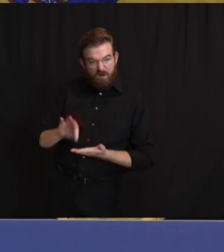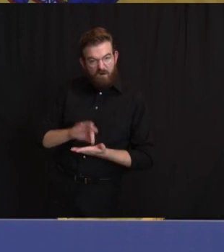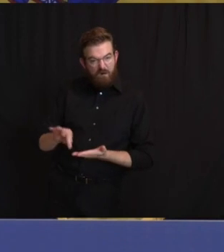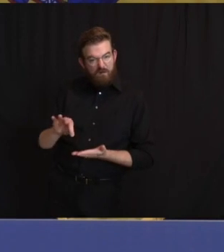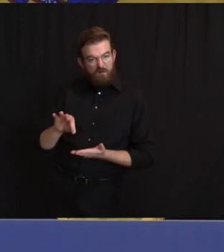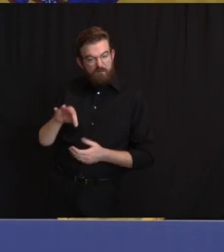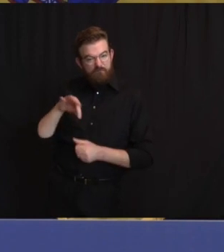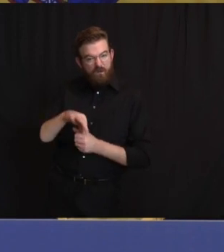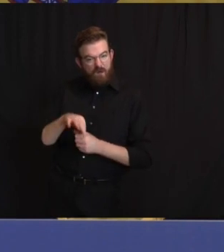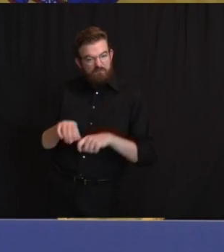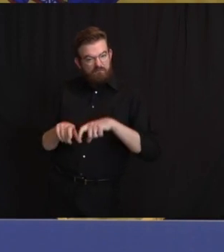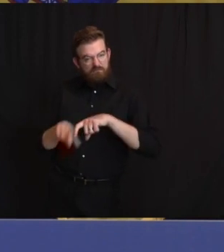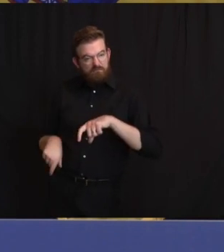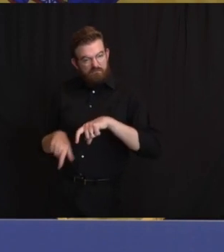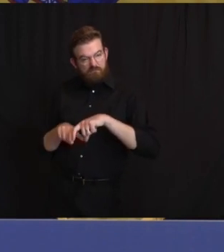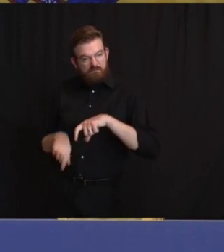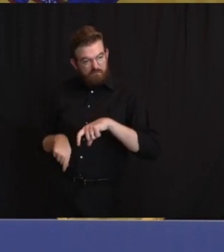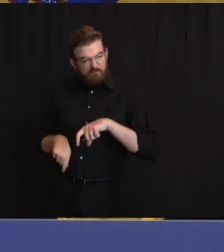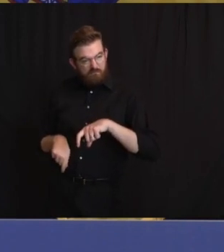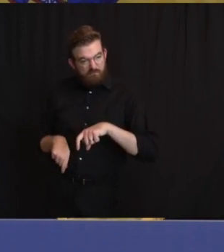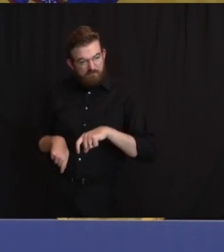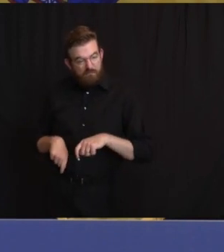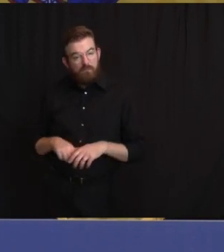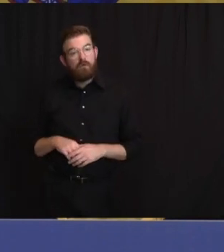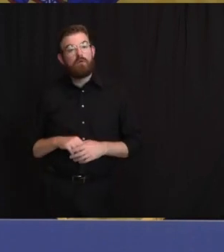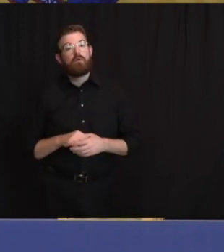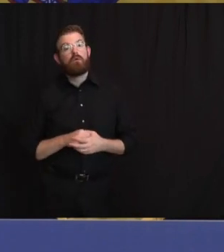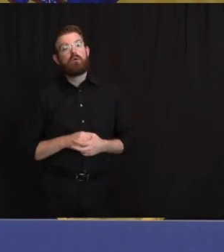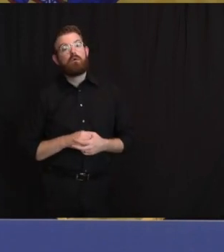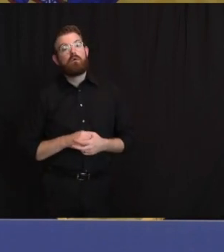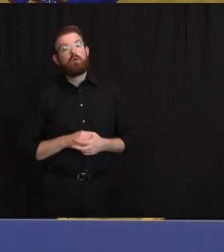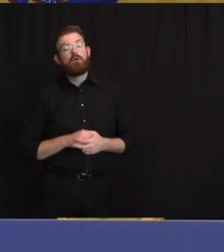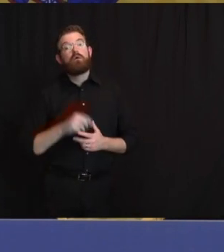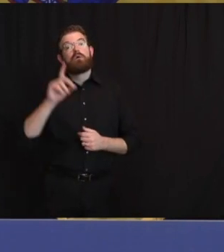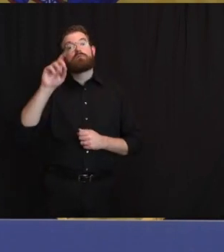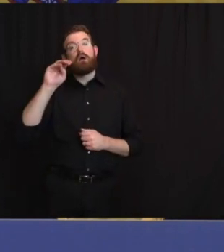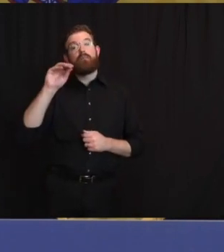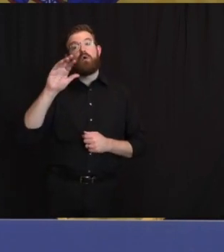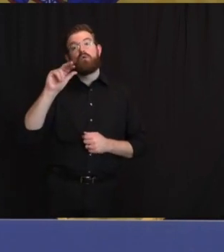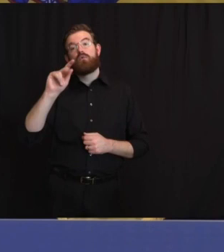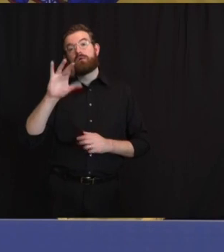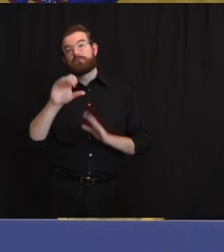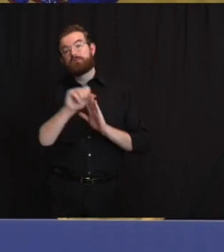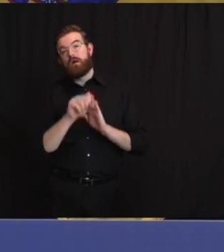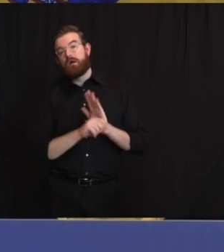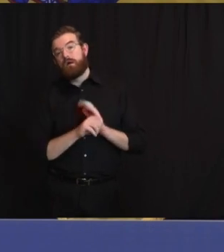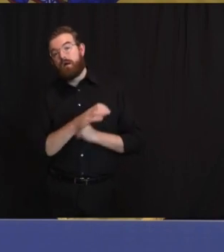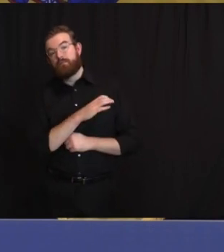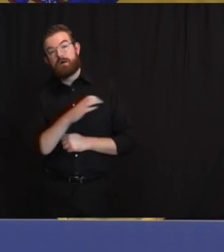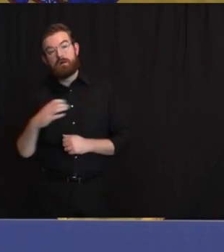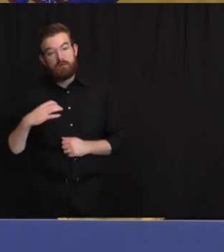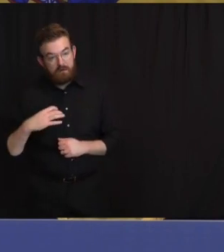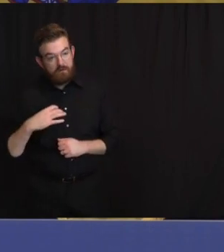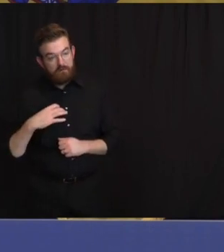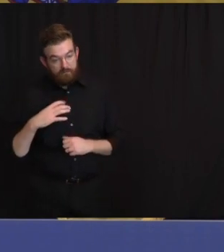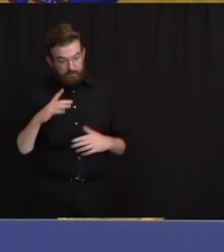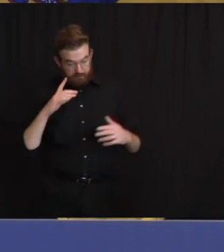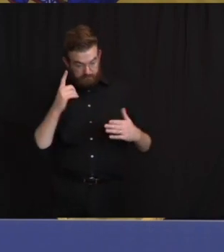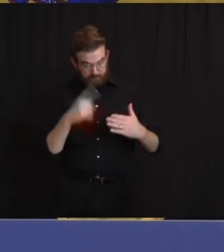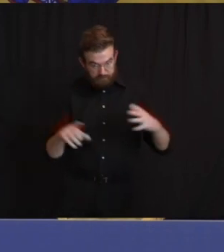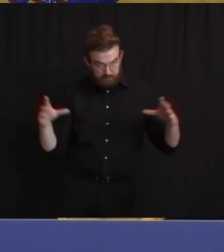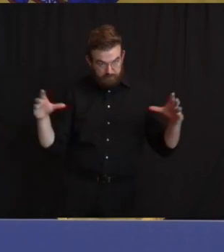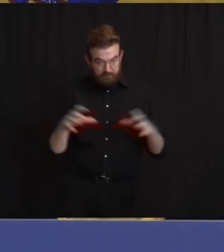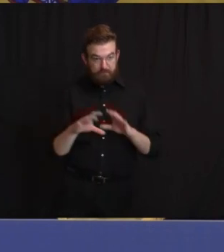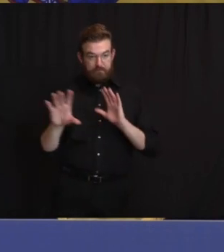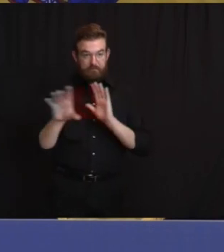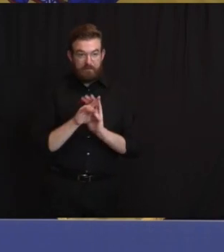which you frequently say you're the titular head of, will meet next week to elect its DNC members and to pick